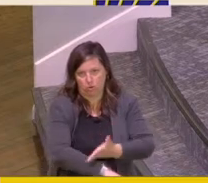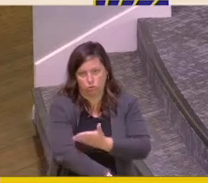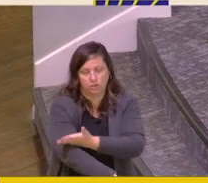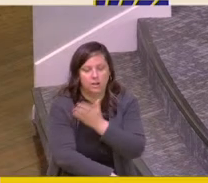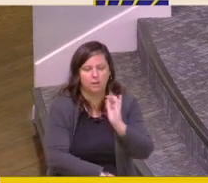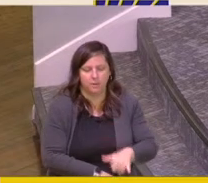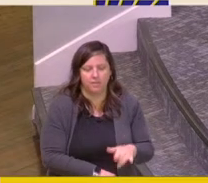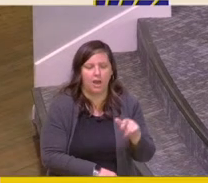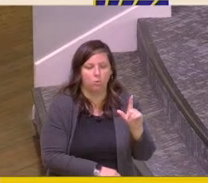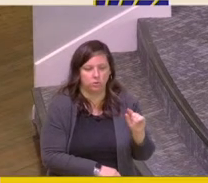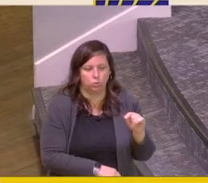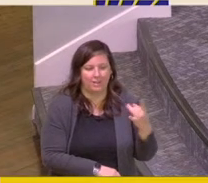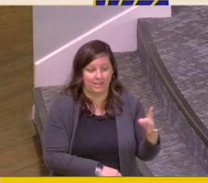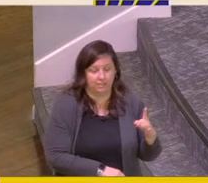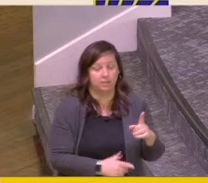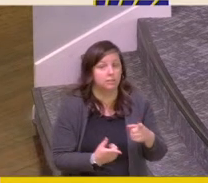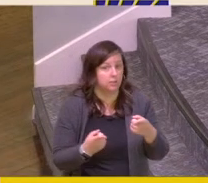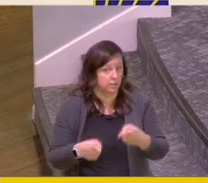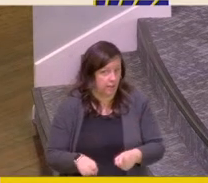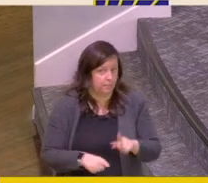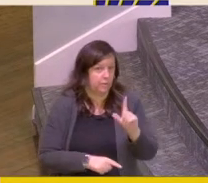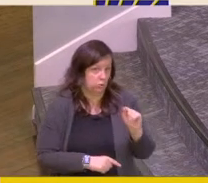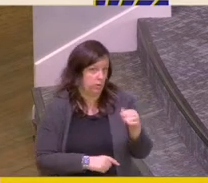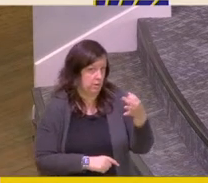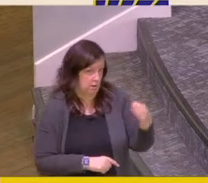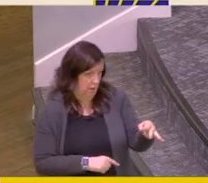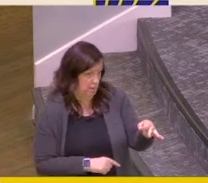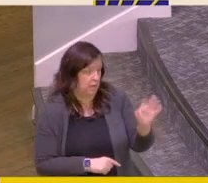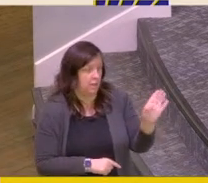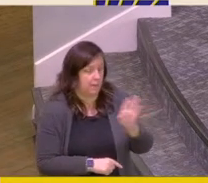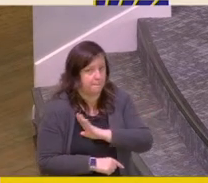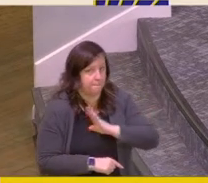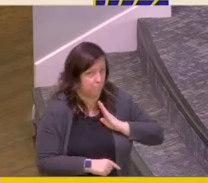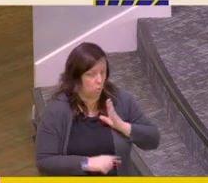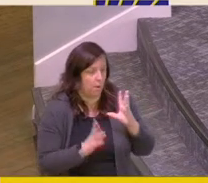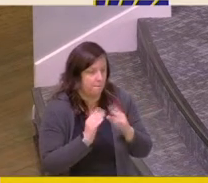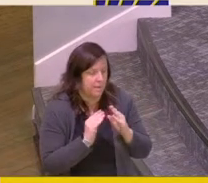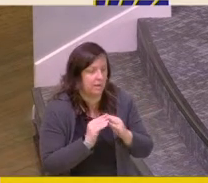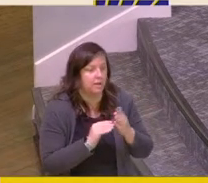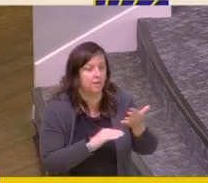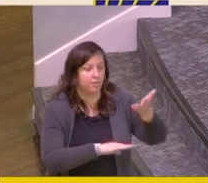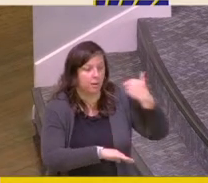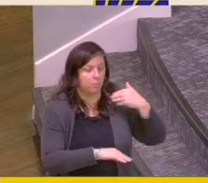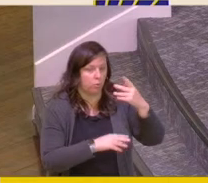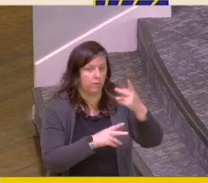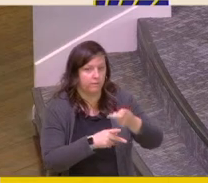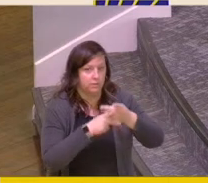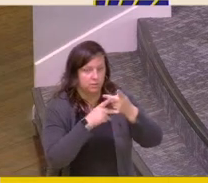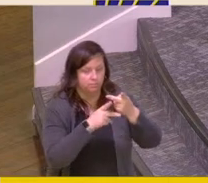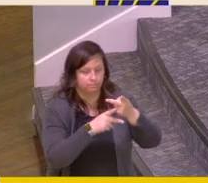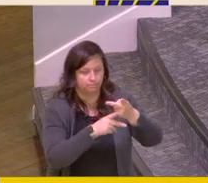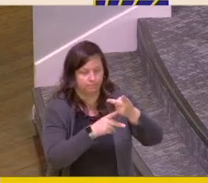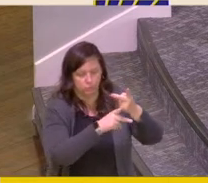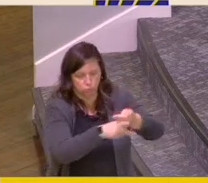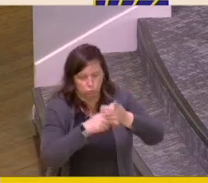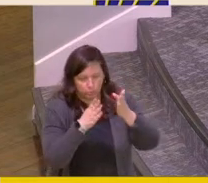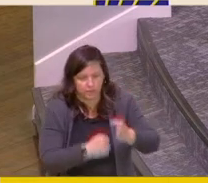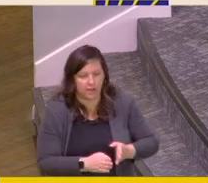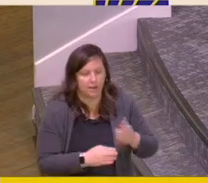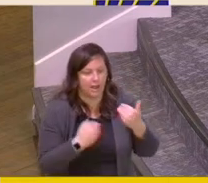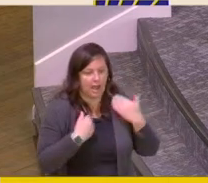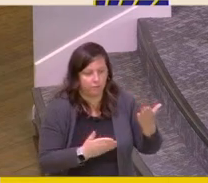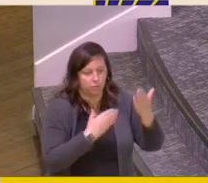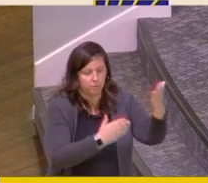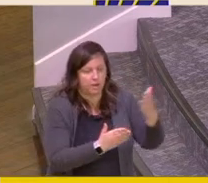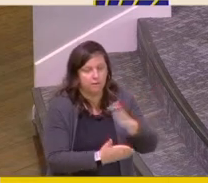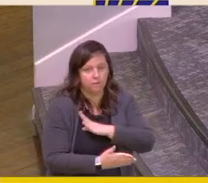of 2019, at that board meeting, the previous superintendent brought forth a recommendation that the board approve a